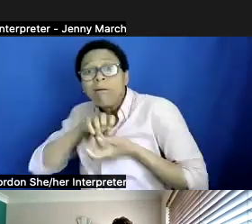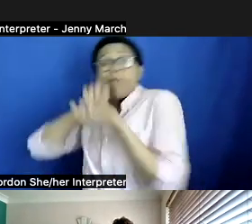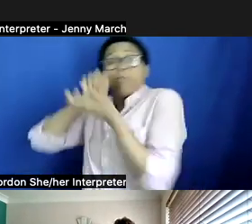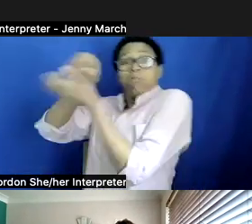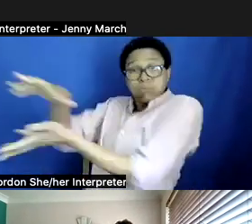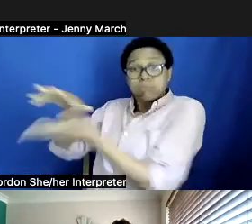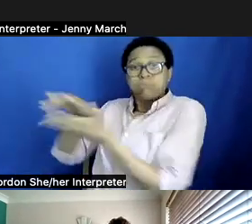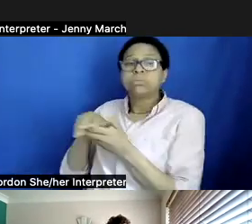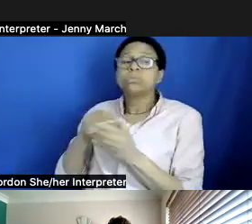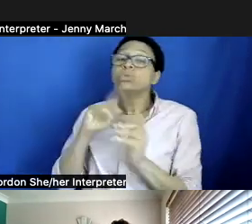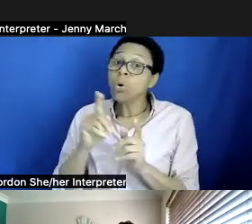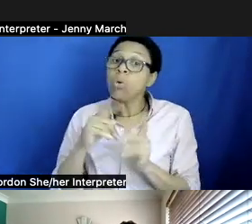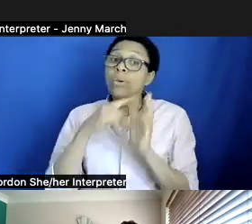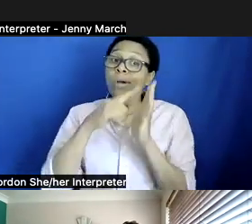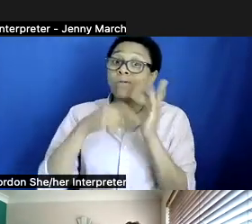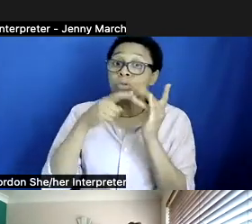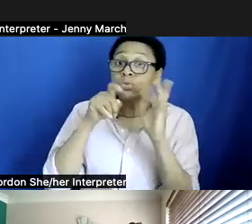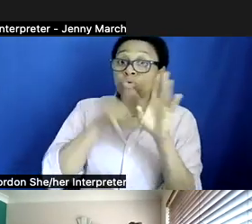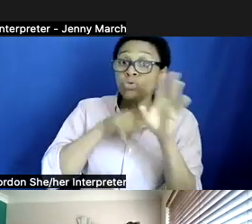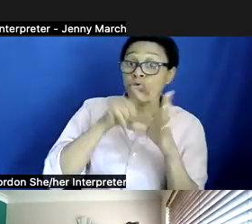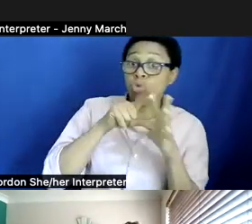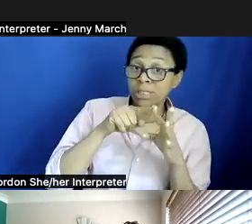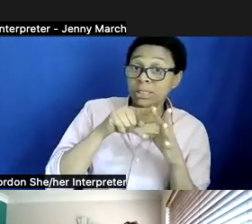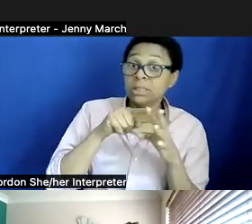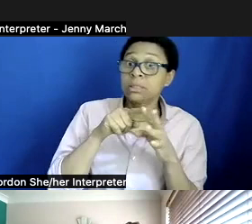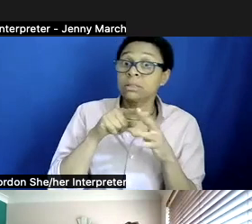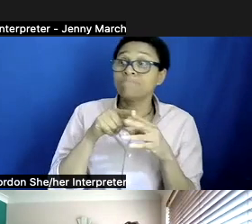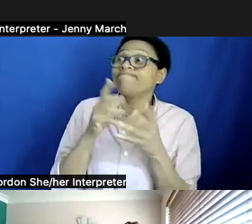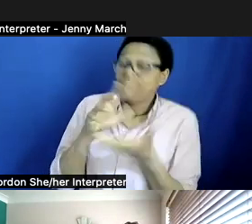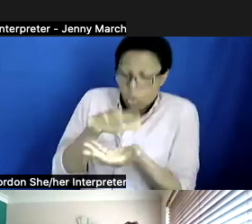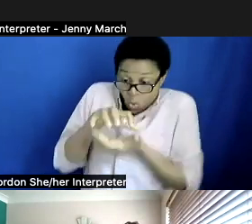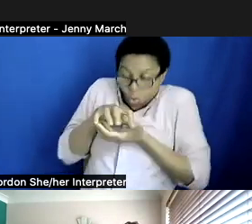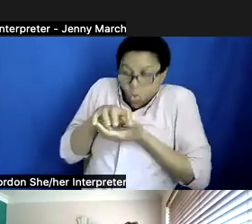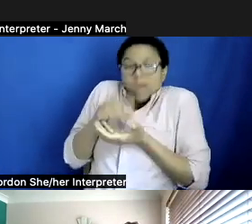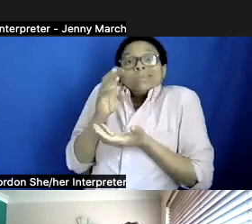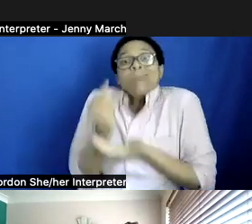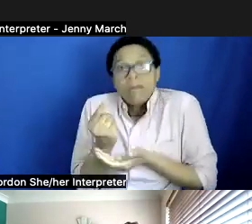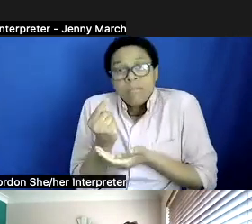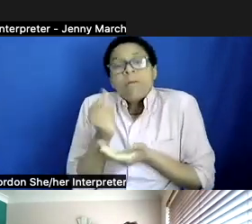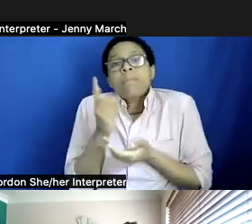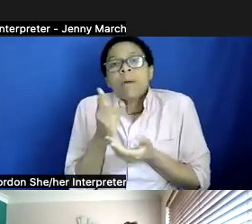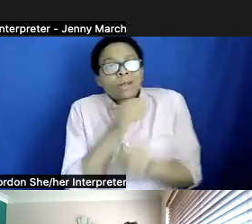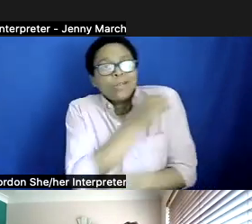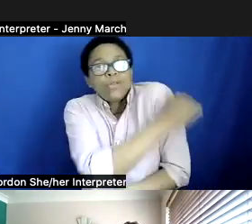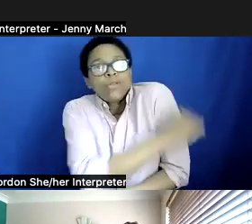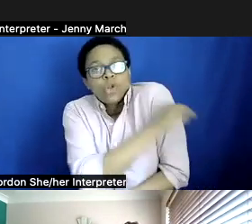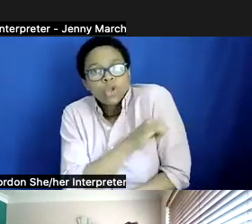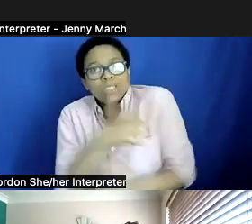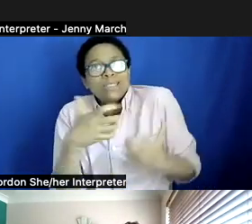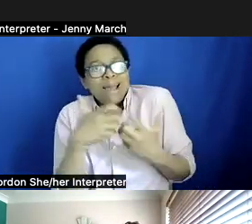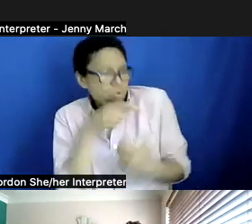the work that the nurses who worked on the wards, how they treated his